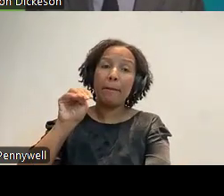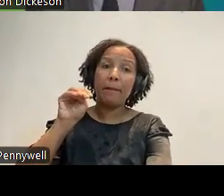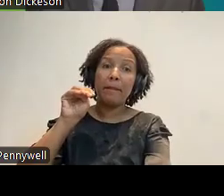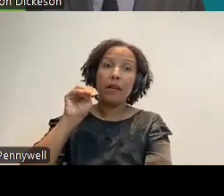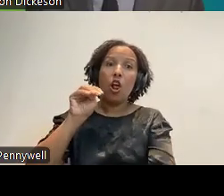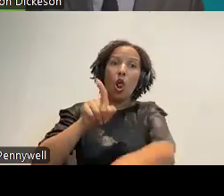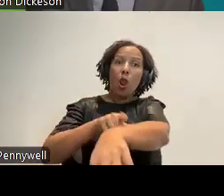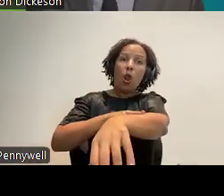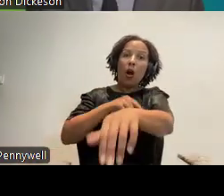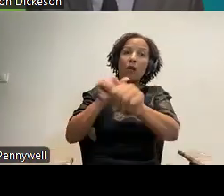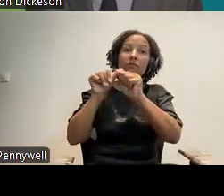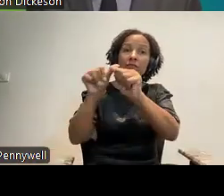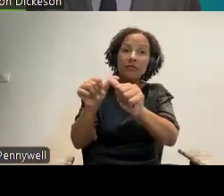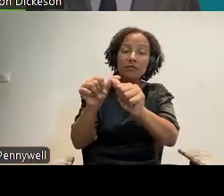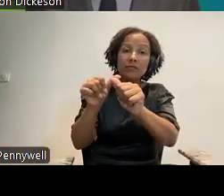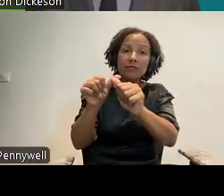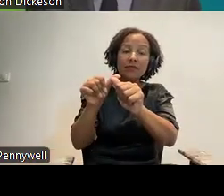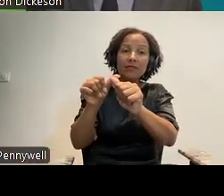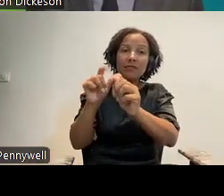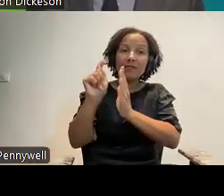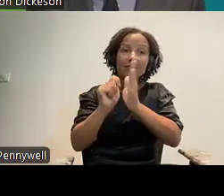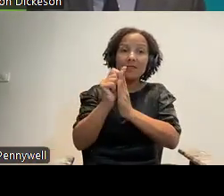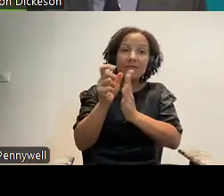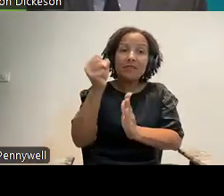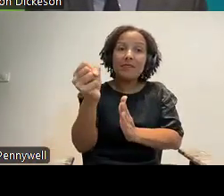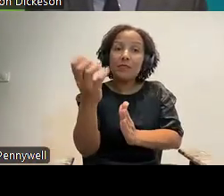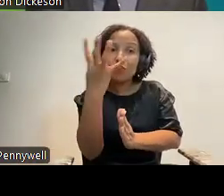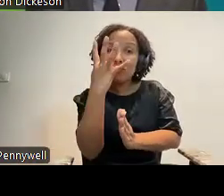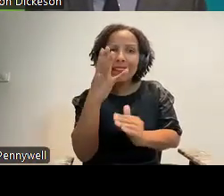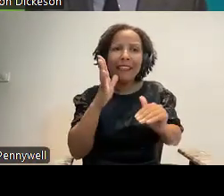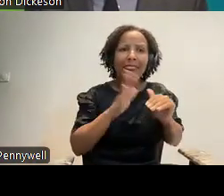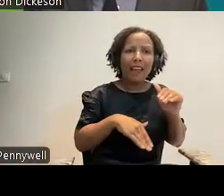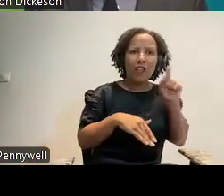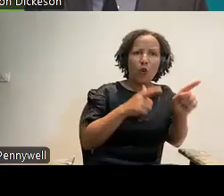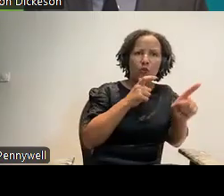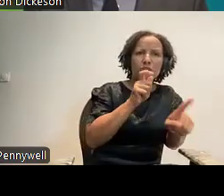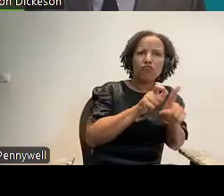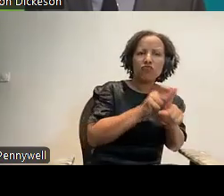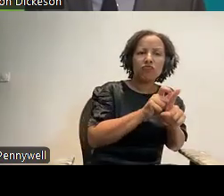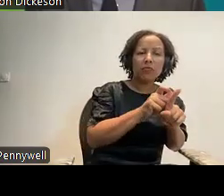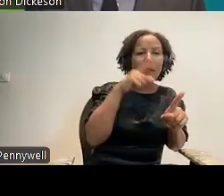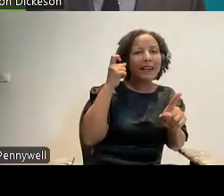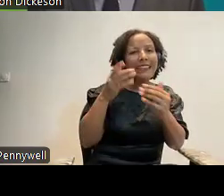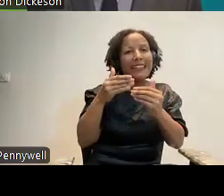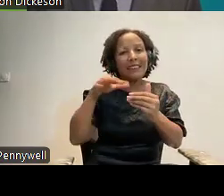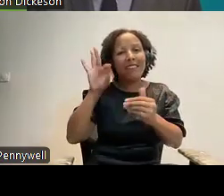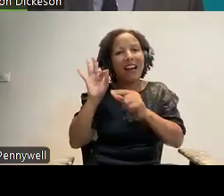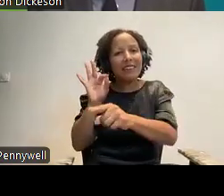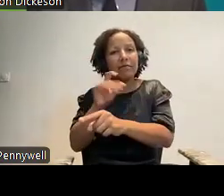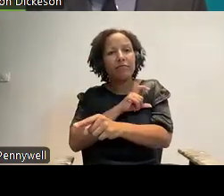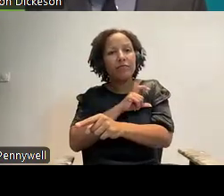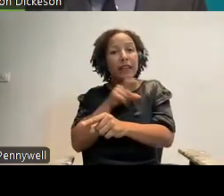to prosecute, right? So let's say, for example, they stole a car in order to get away from their trafficker. Real story, by the